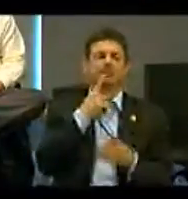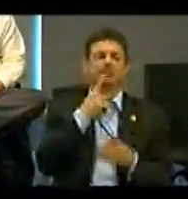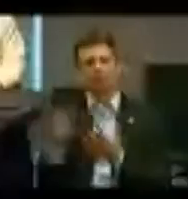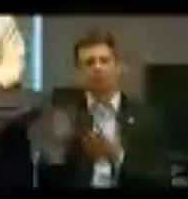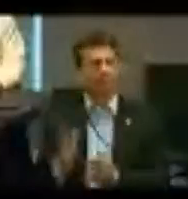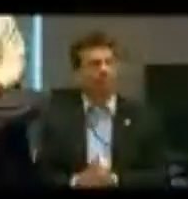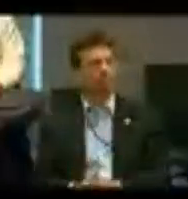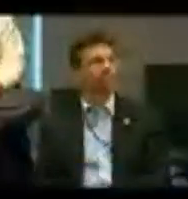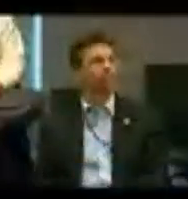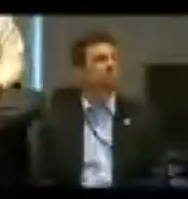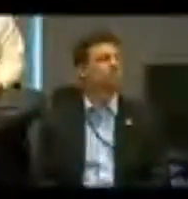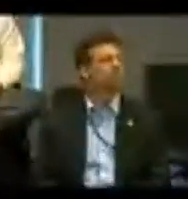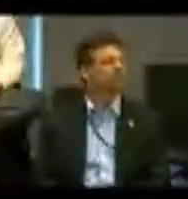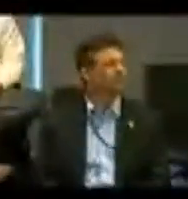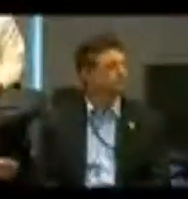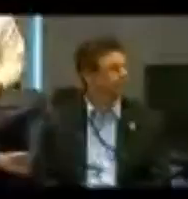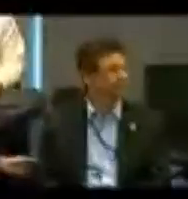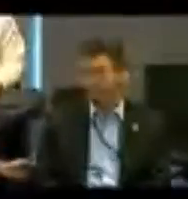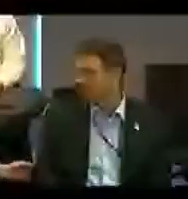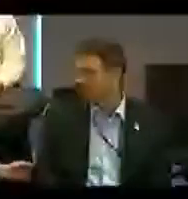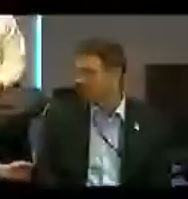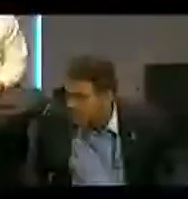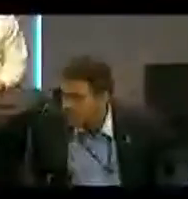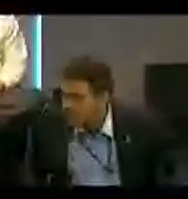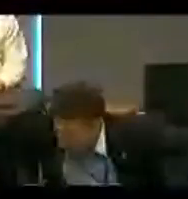Thank you. Commissioner Harriet?